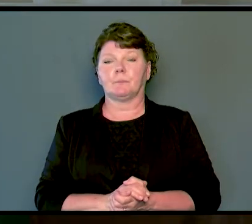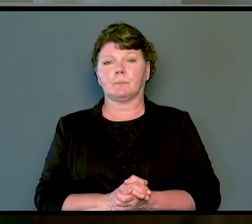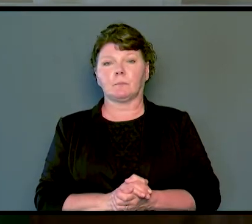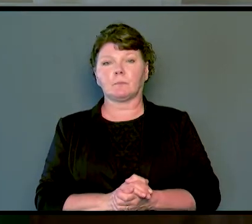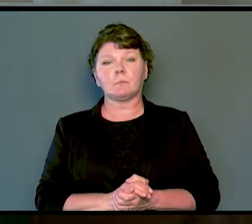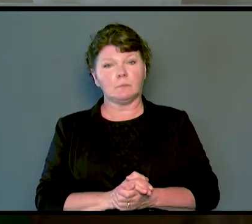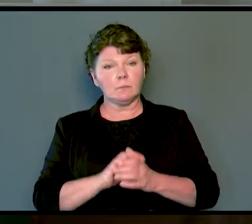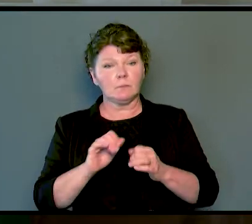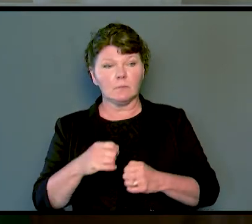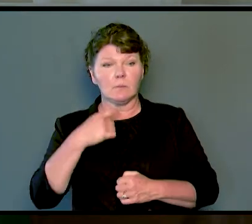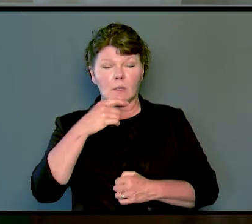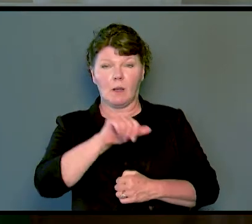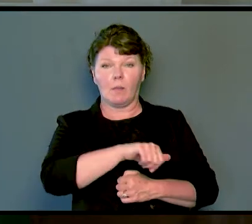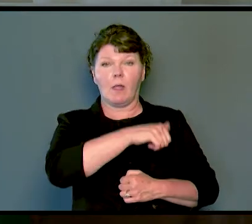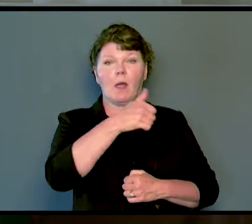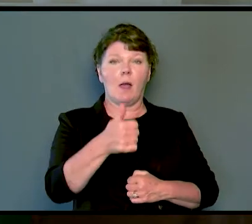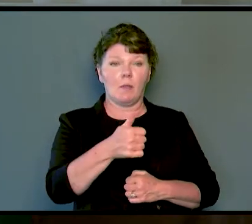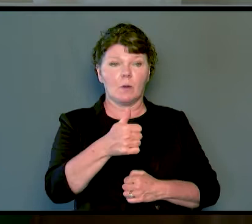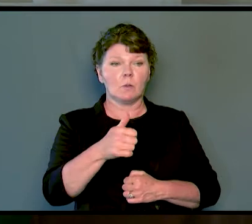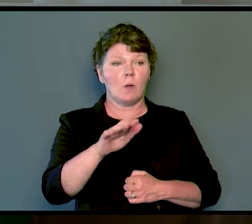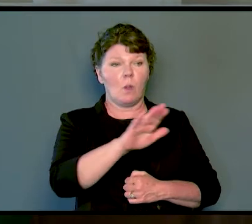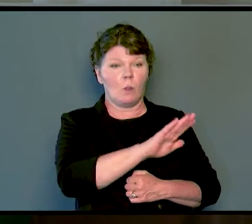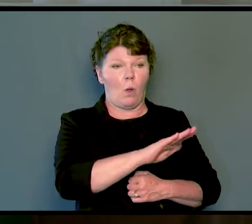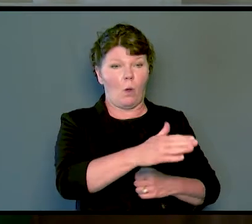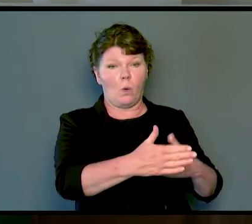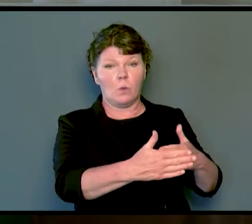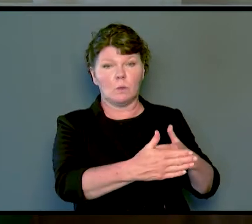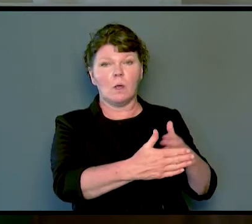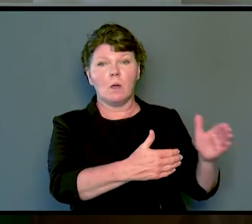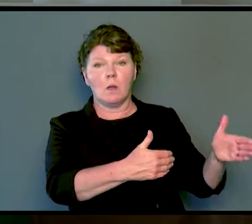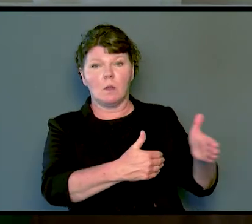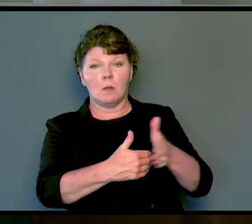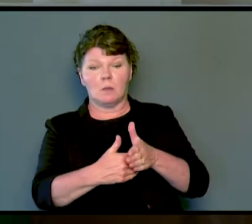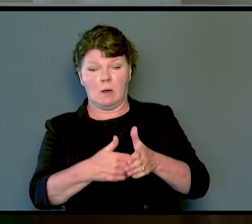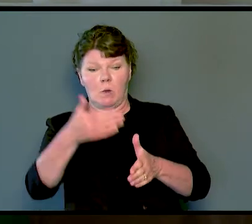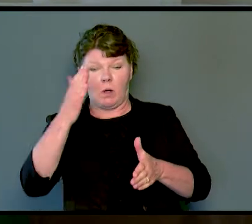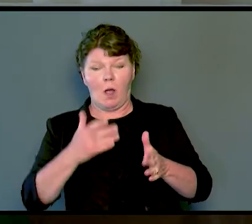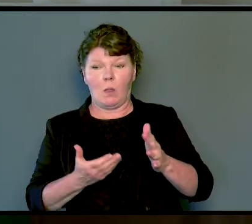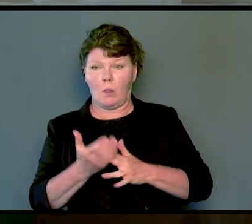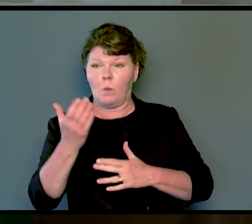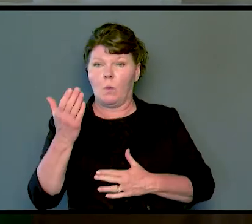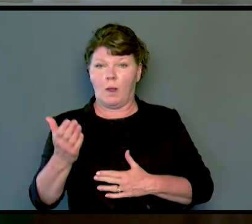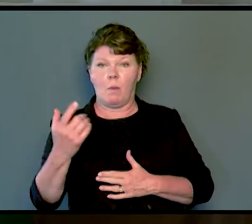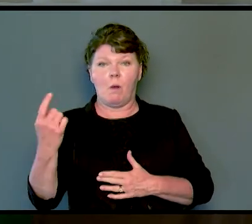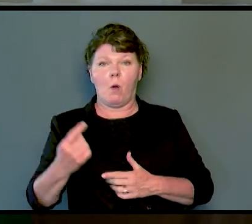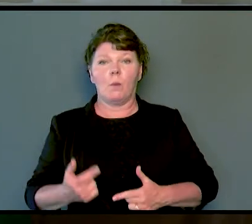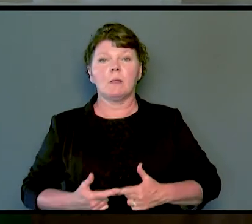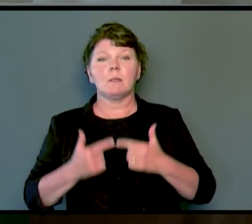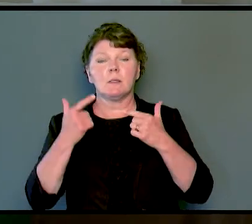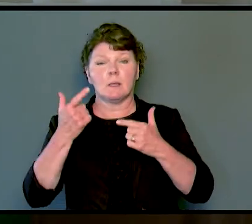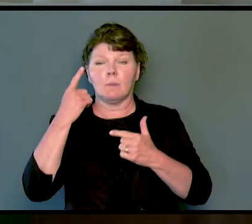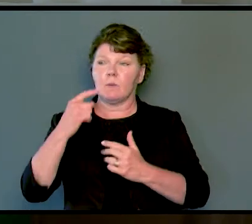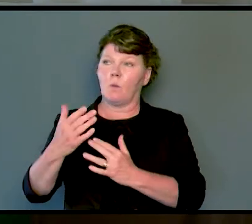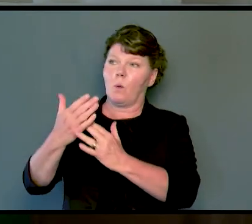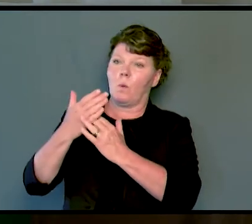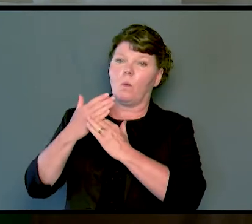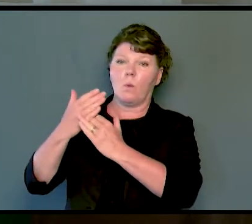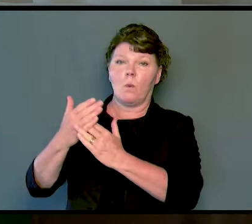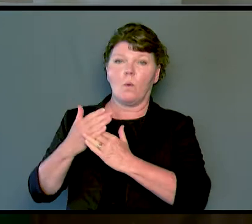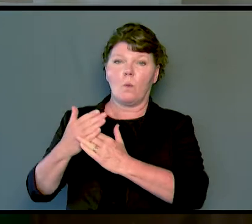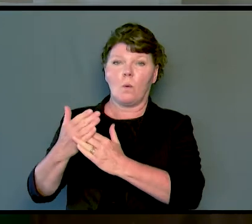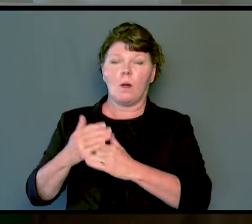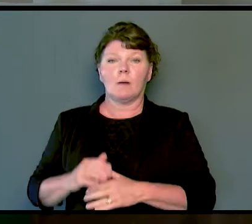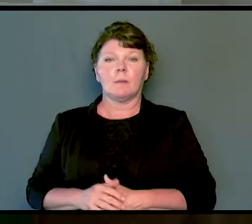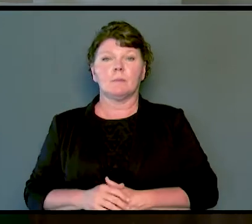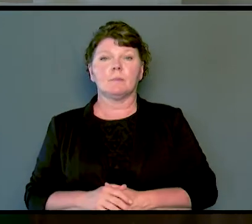able to save to the uttermost those who draw near to God through him, since he always lives to make intercession for them.